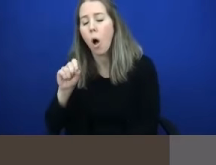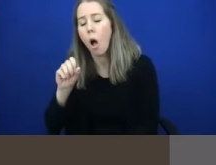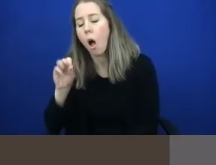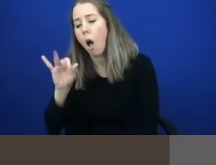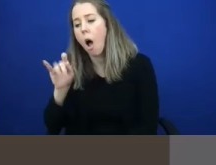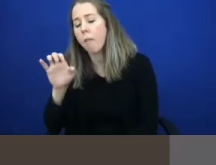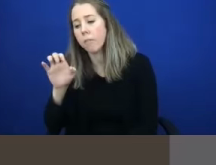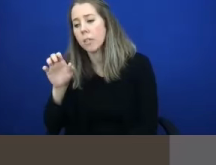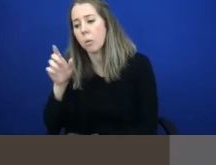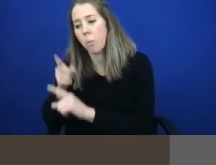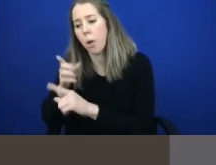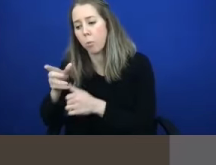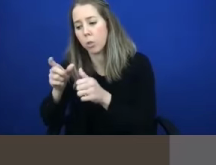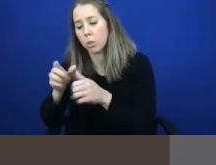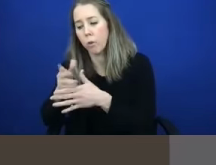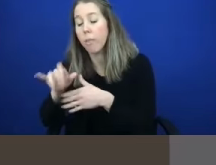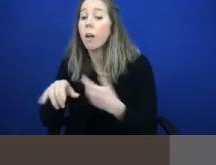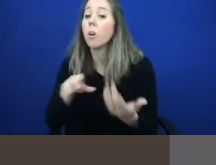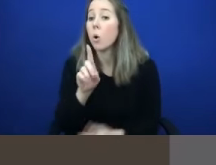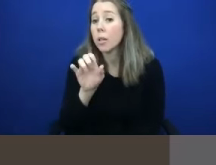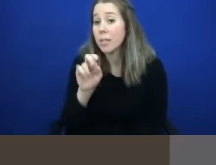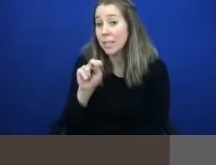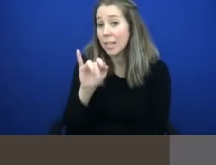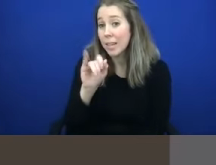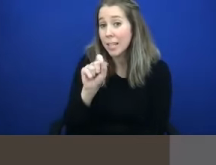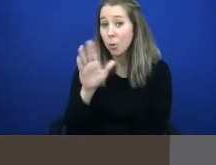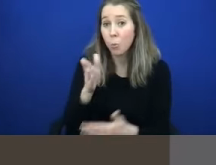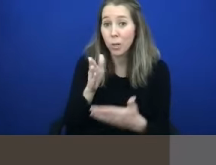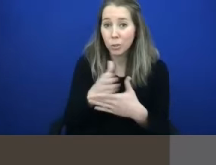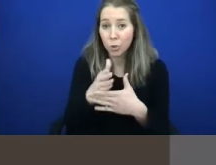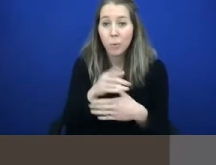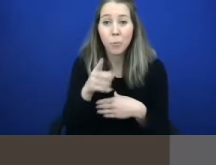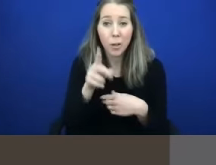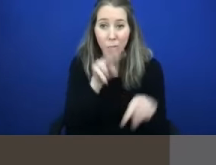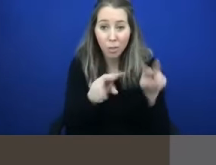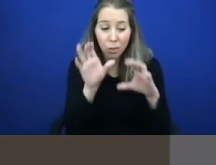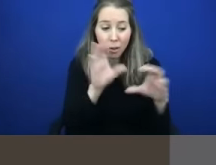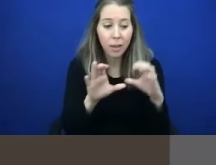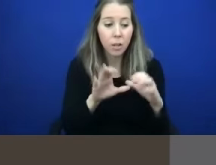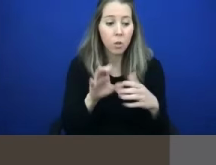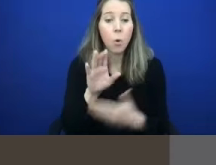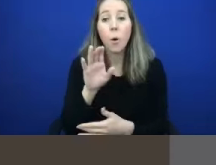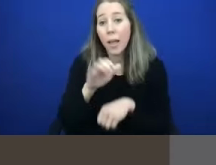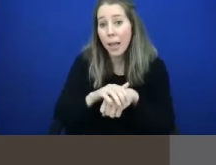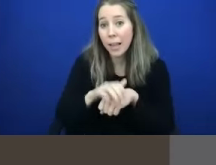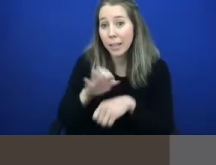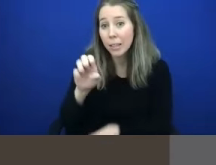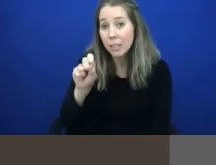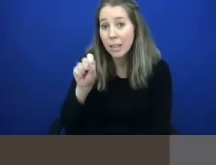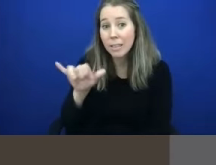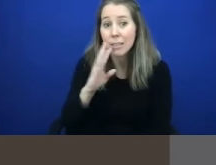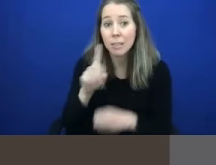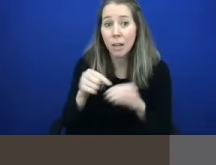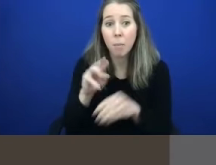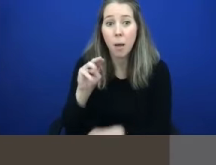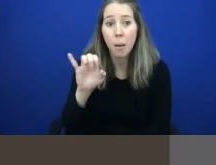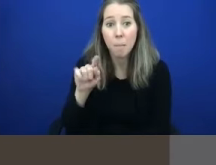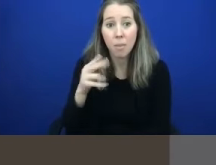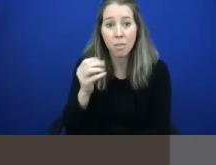that. So Denise is going to share with you what you're going to be looking at. So we've got an English essay that's talking about mythology, a